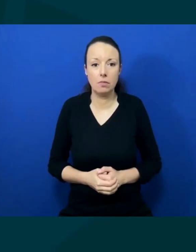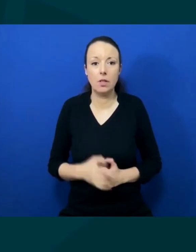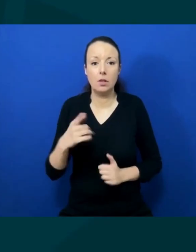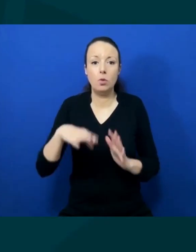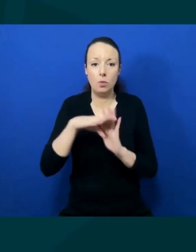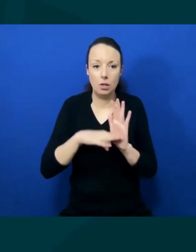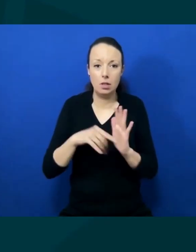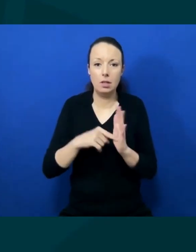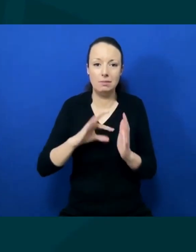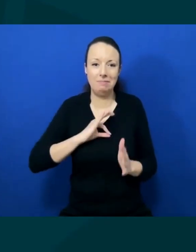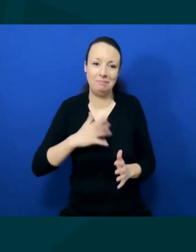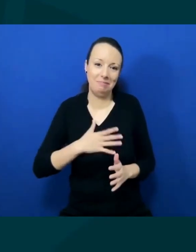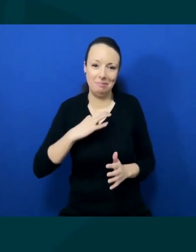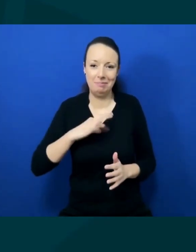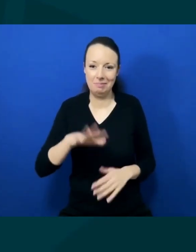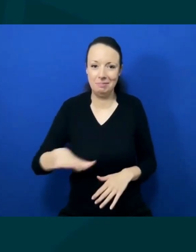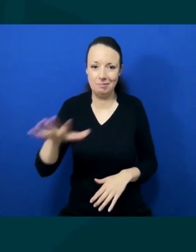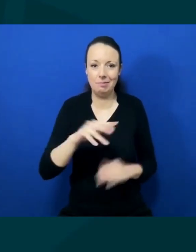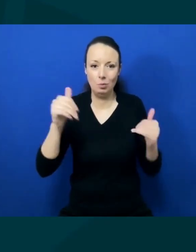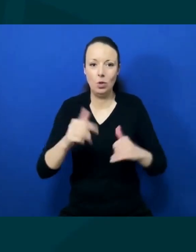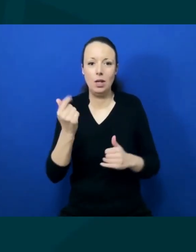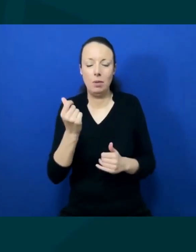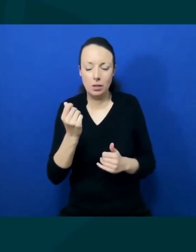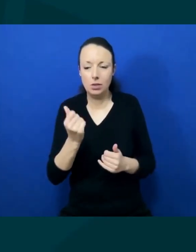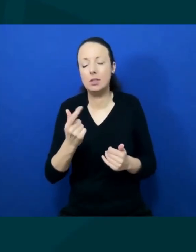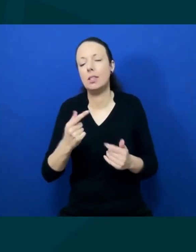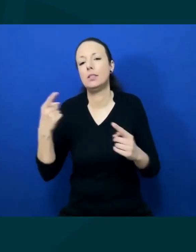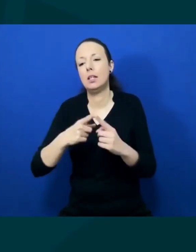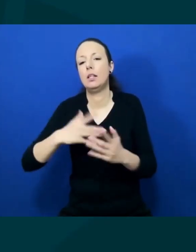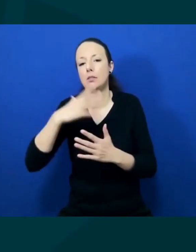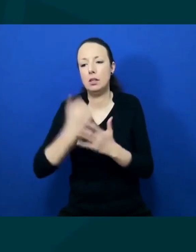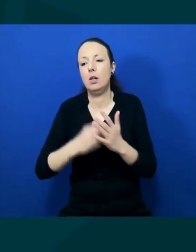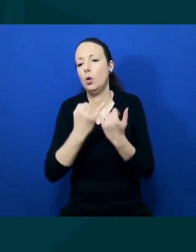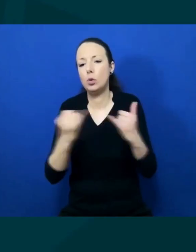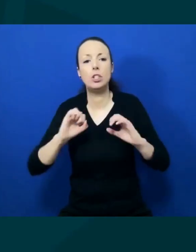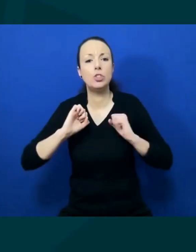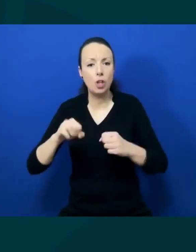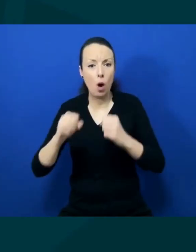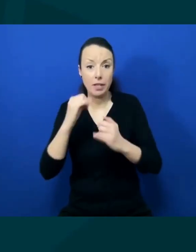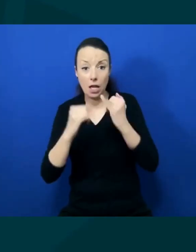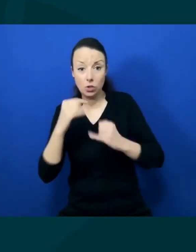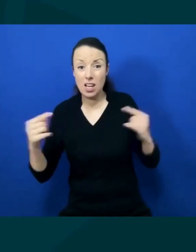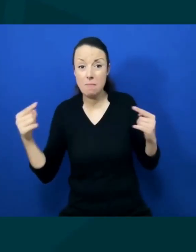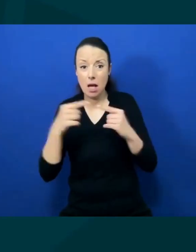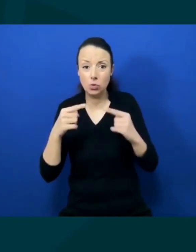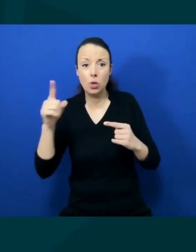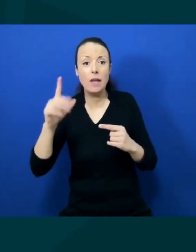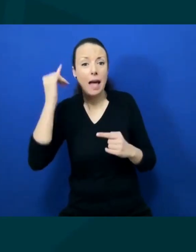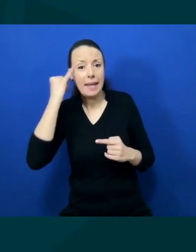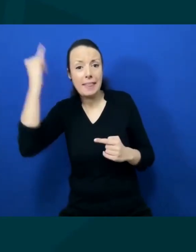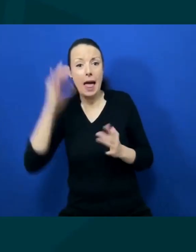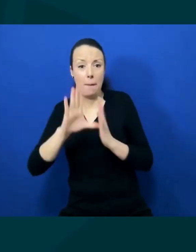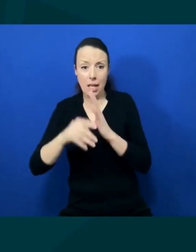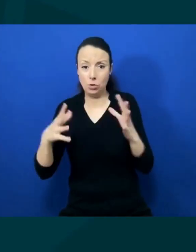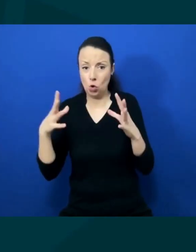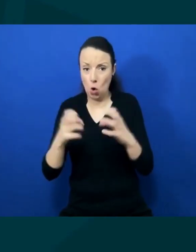which private area owners could receive funding for micro activities aimed